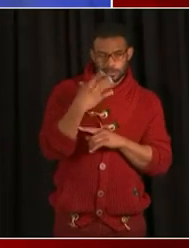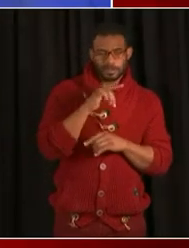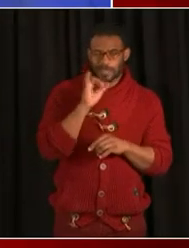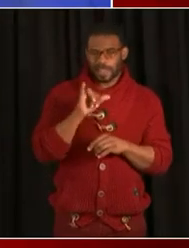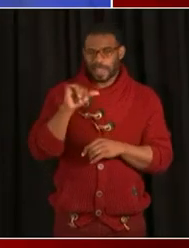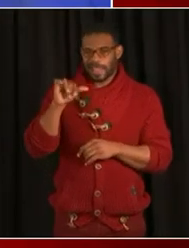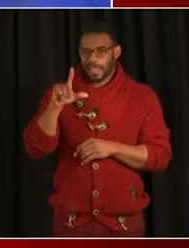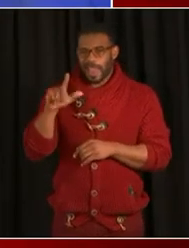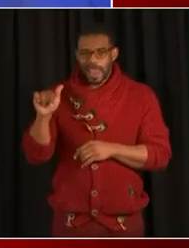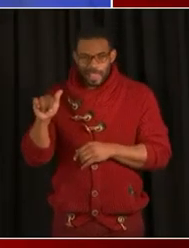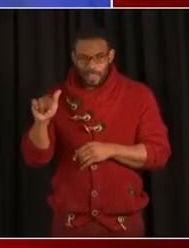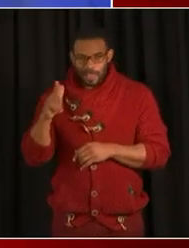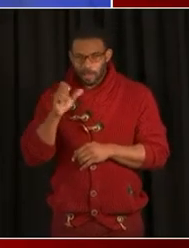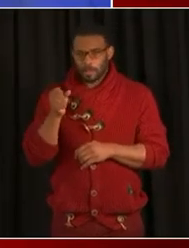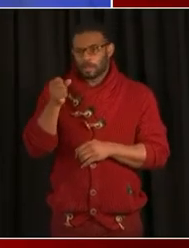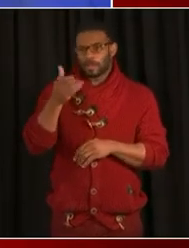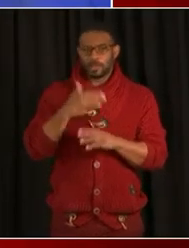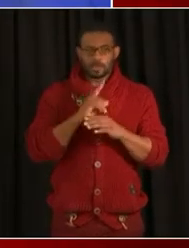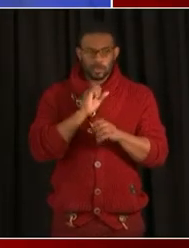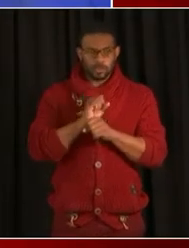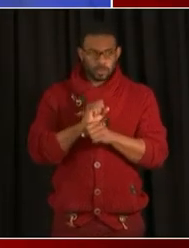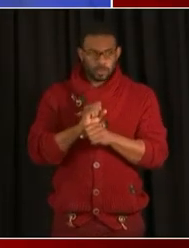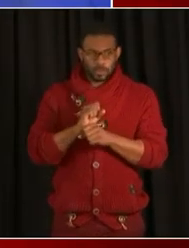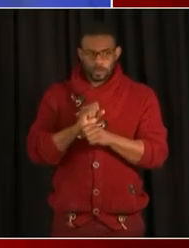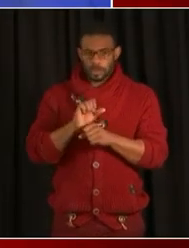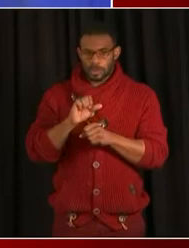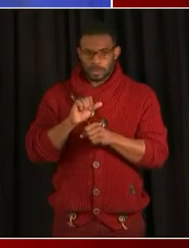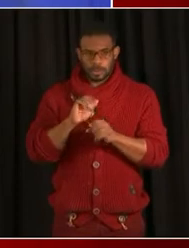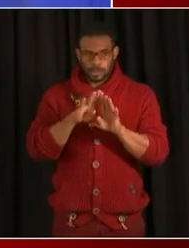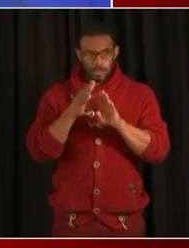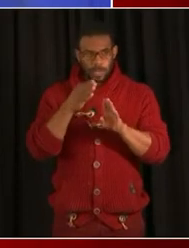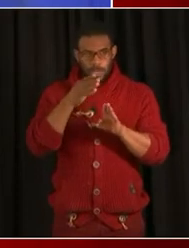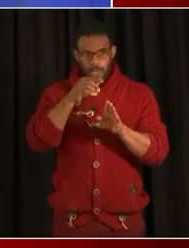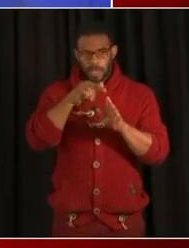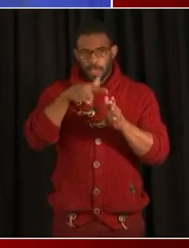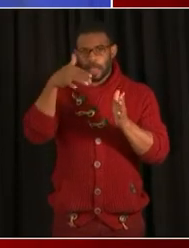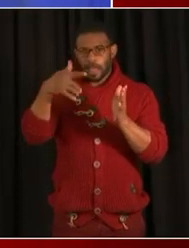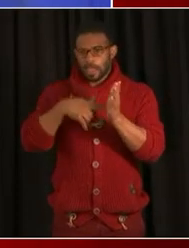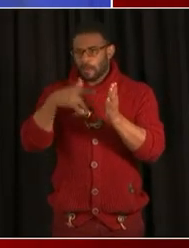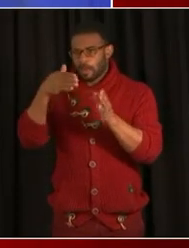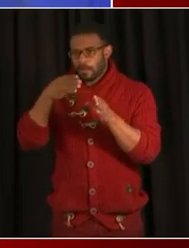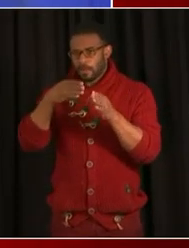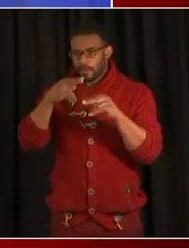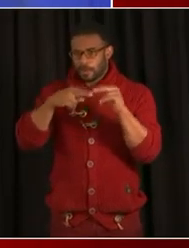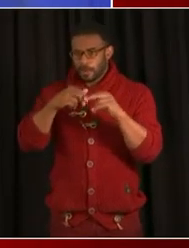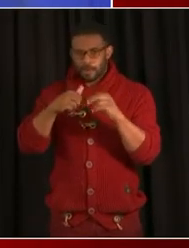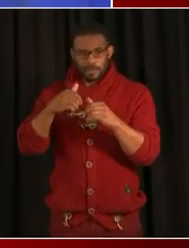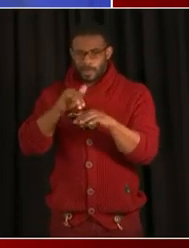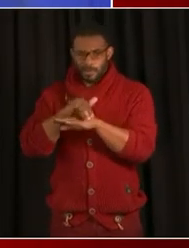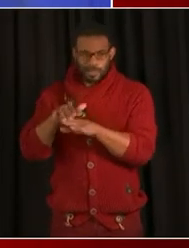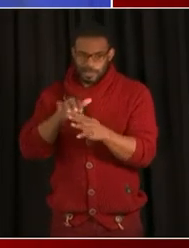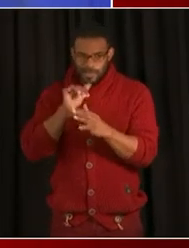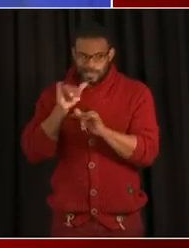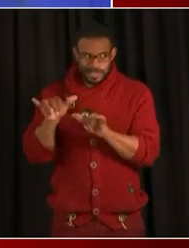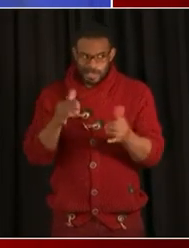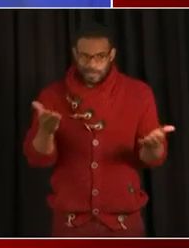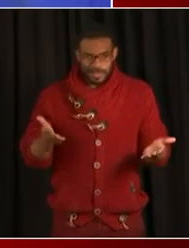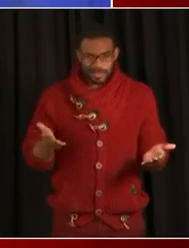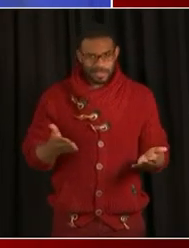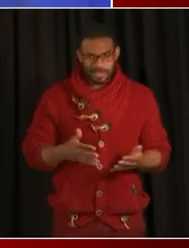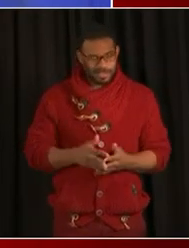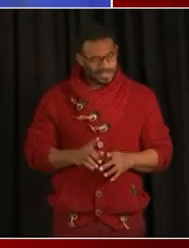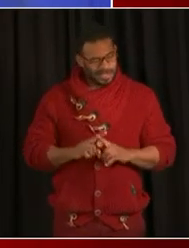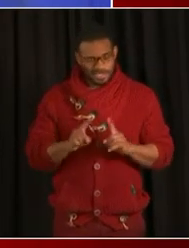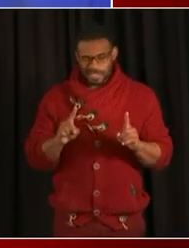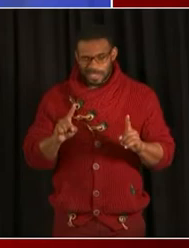in L.A. where you could put somebody at the Troubadour and every other venue in L.A. every night. They're not so many